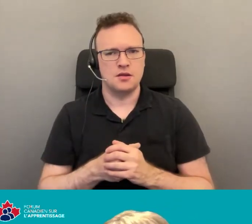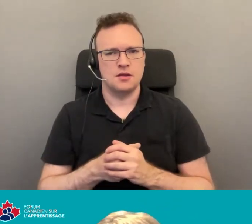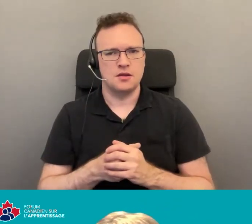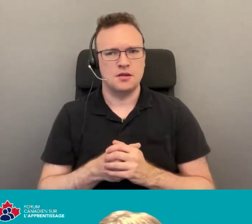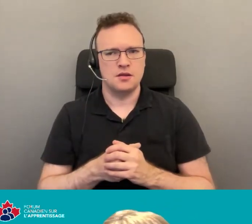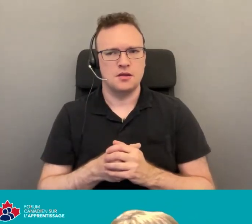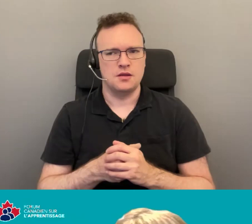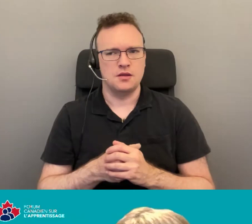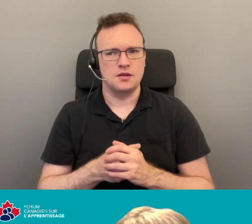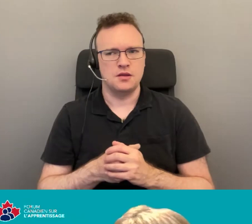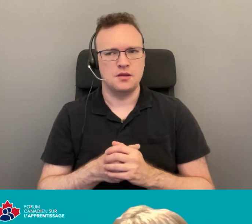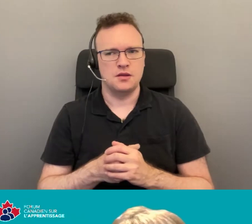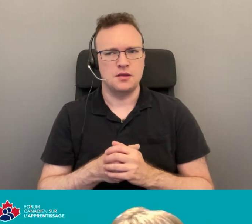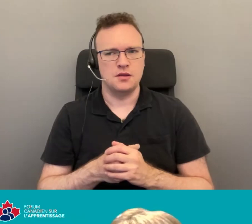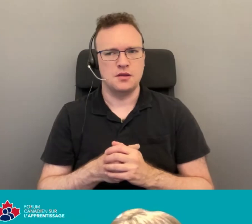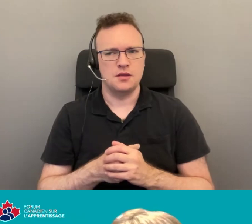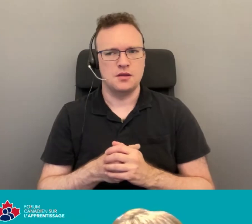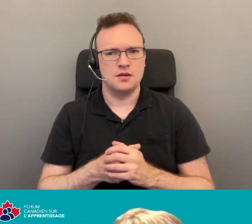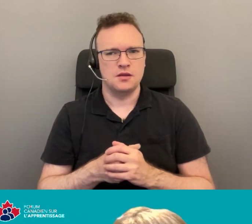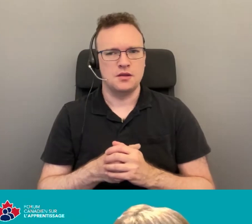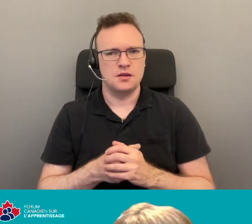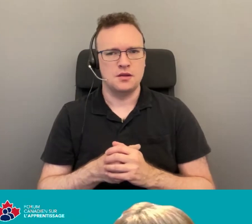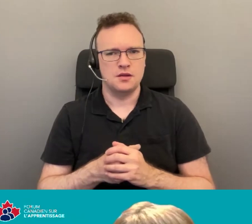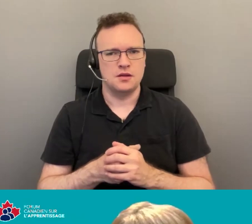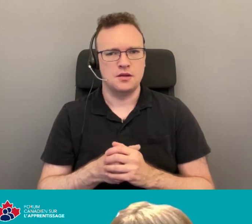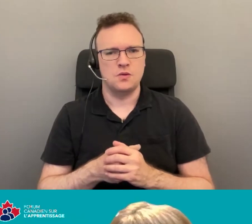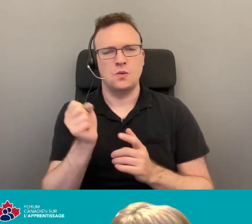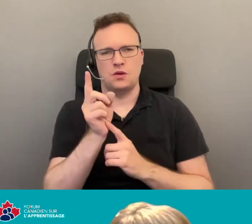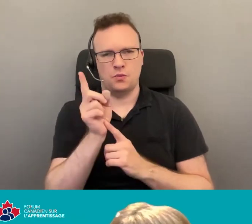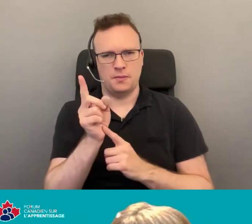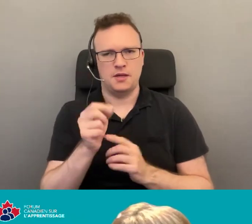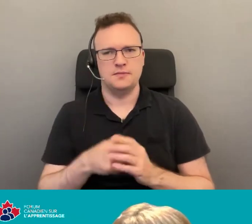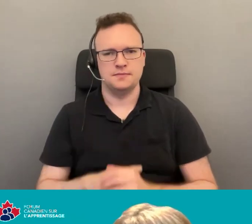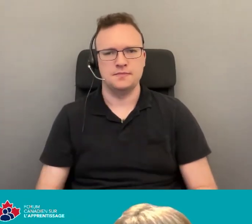my screen one moment.